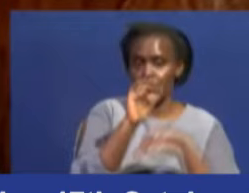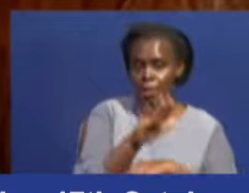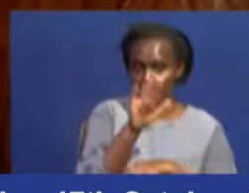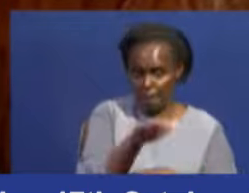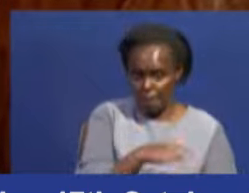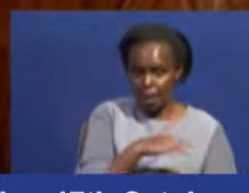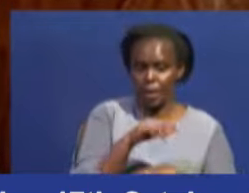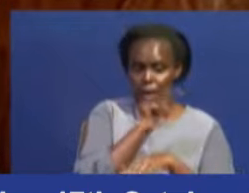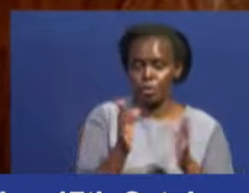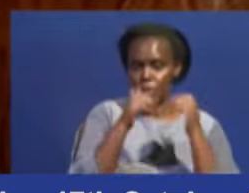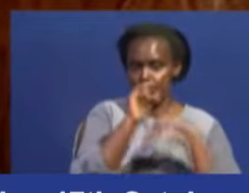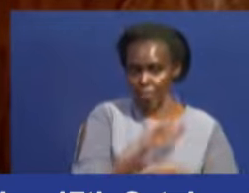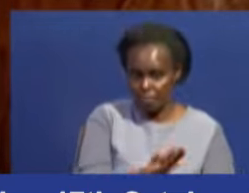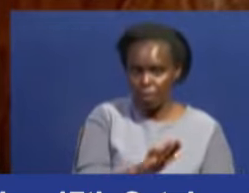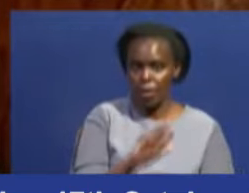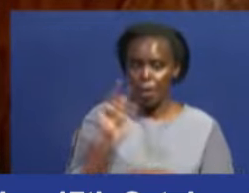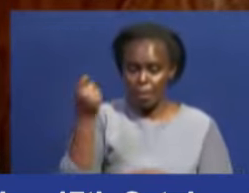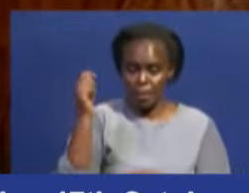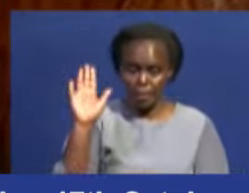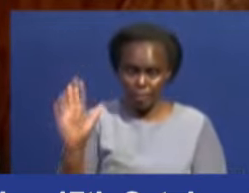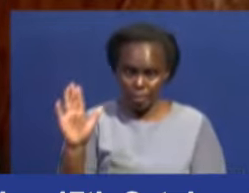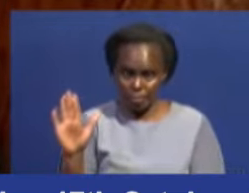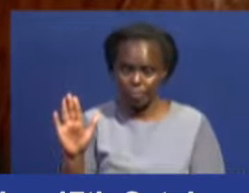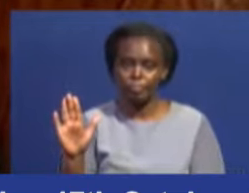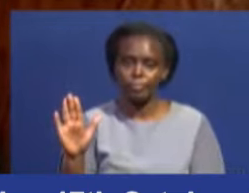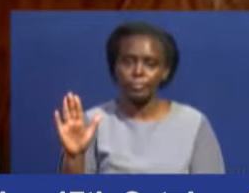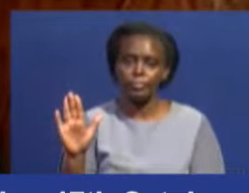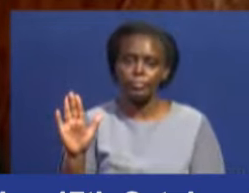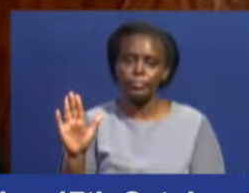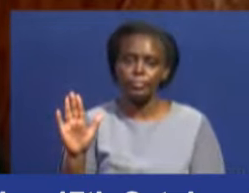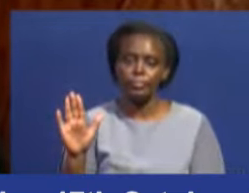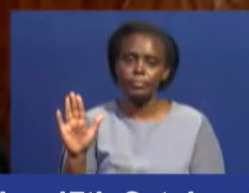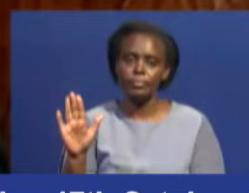Assembly or the President